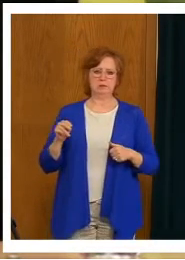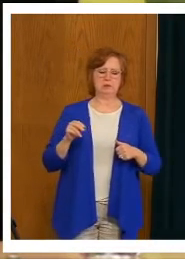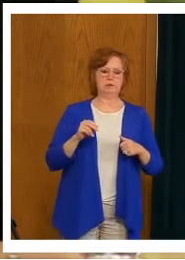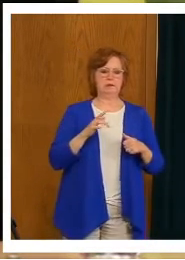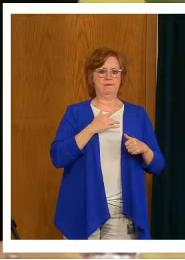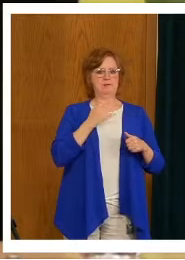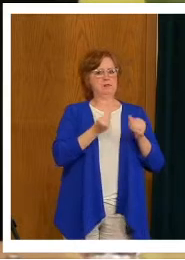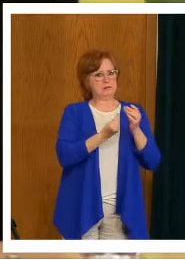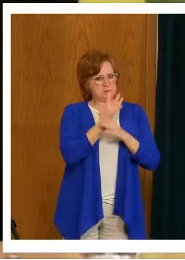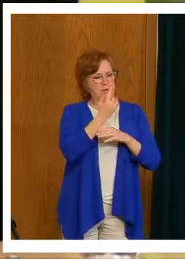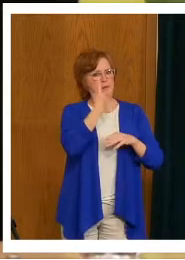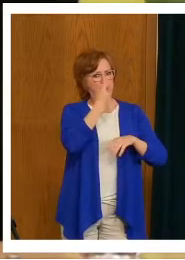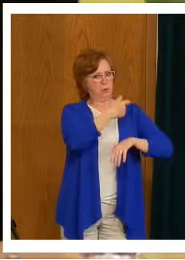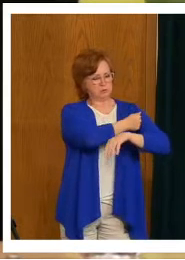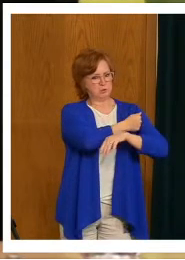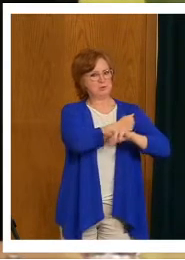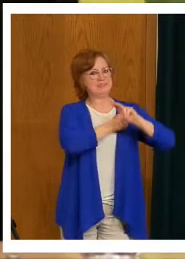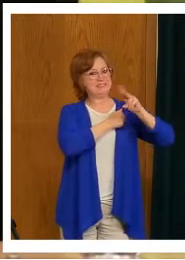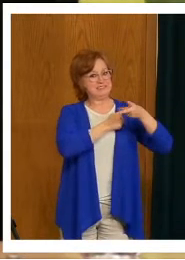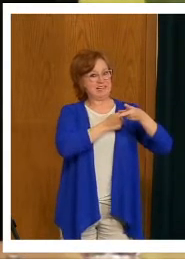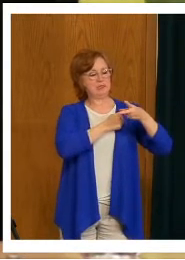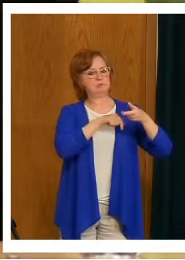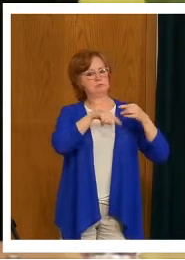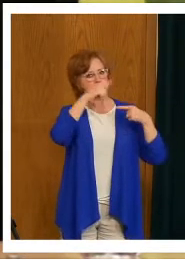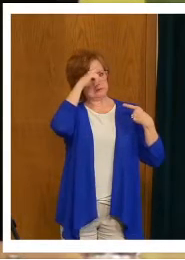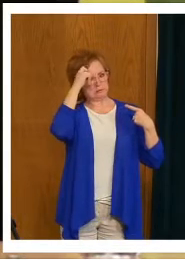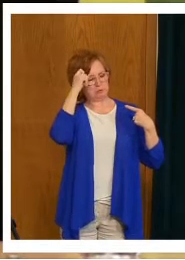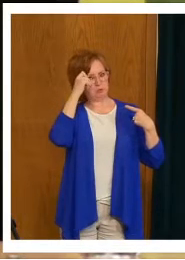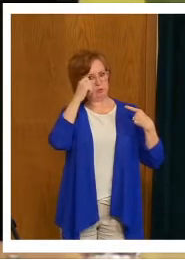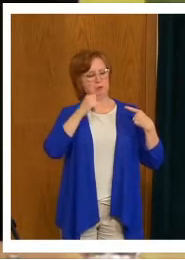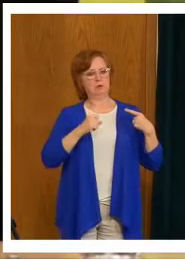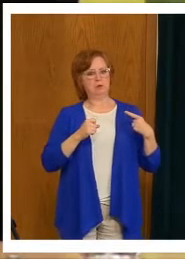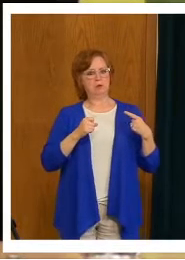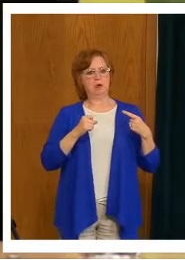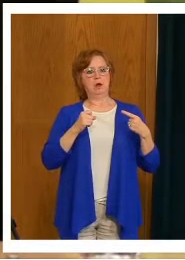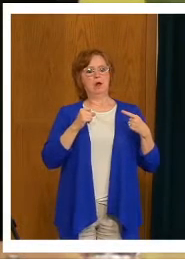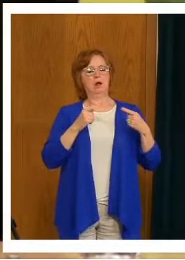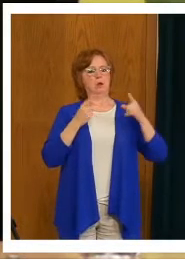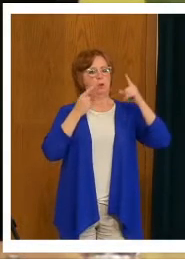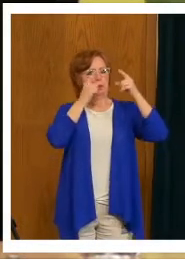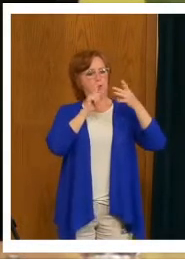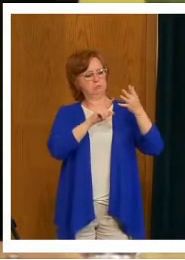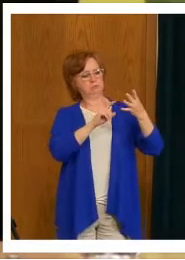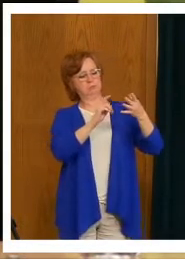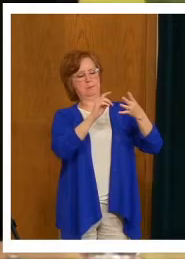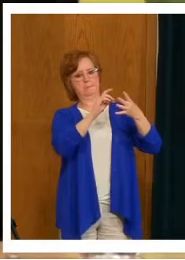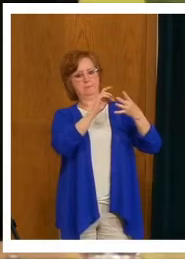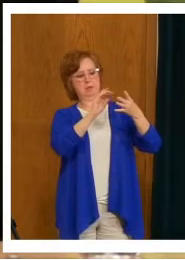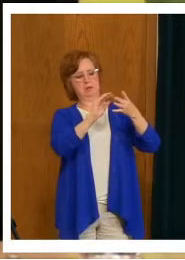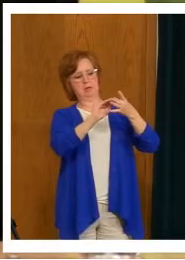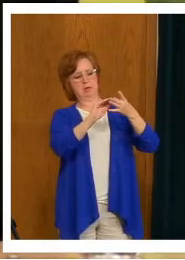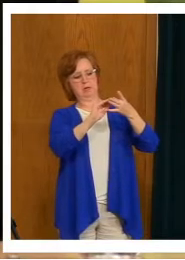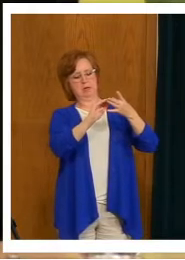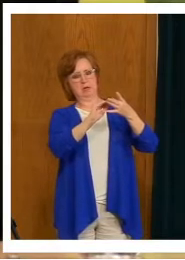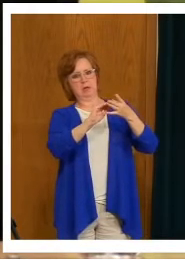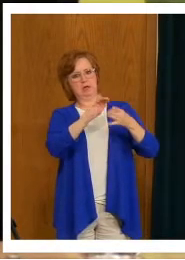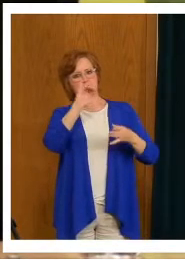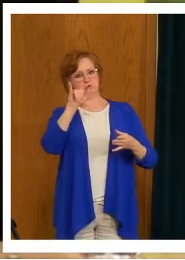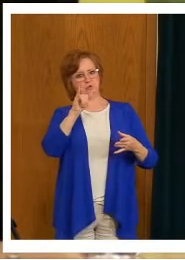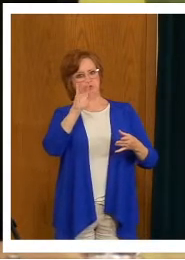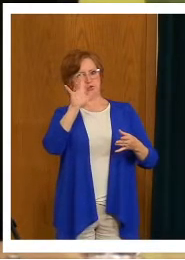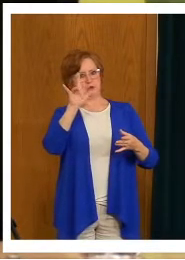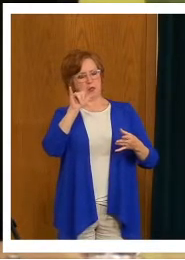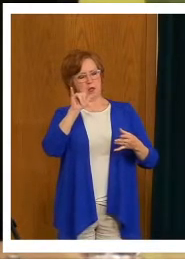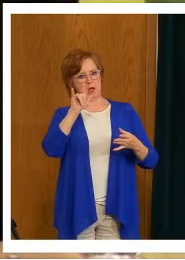have second doses available to everyone in the province by sometime in the middle of July. So quite different from what the